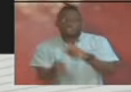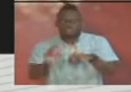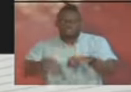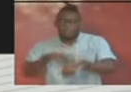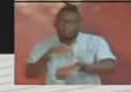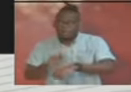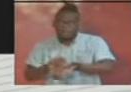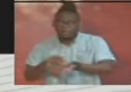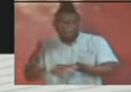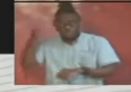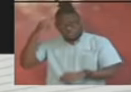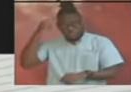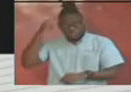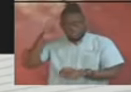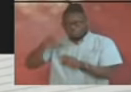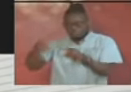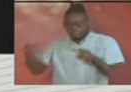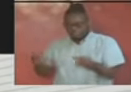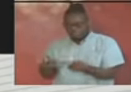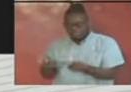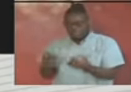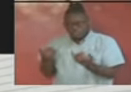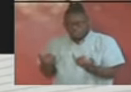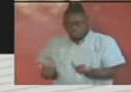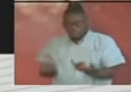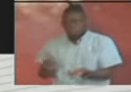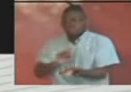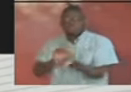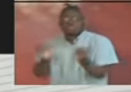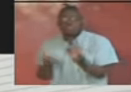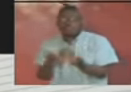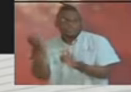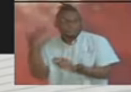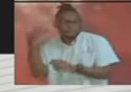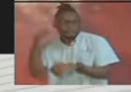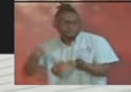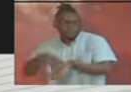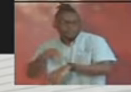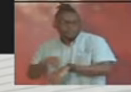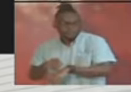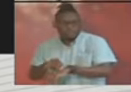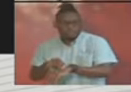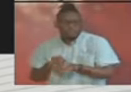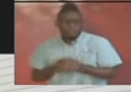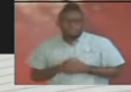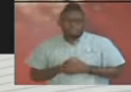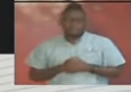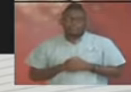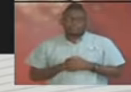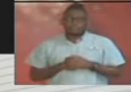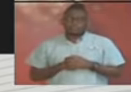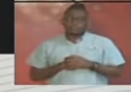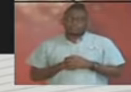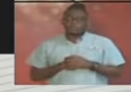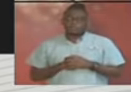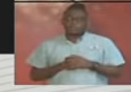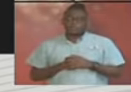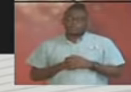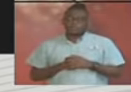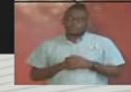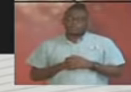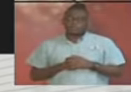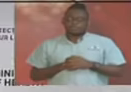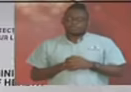other facilities that that you can talk about, that we can see some sort of a return to regular service? Thank